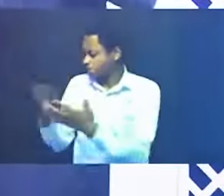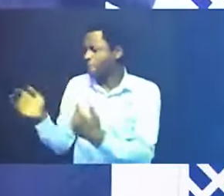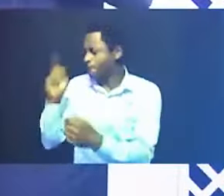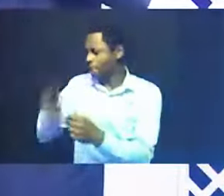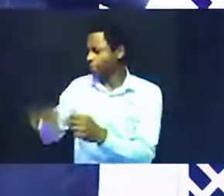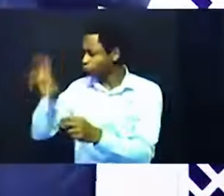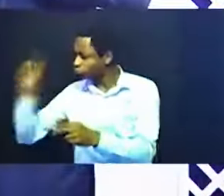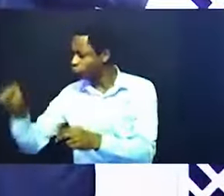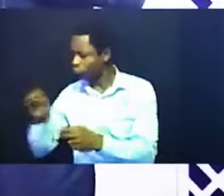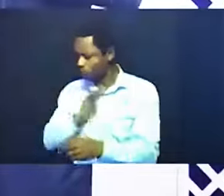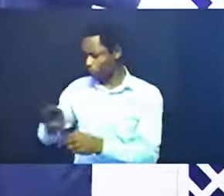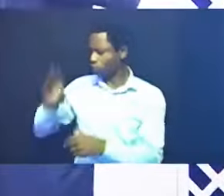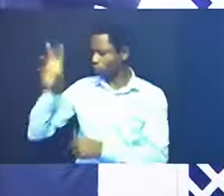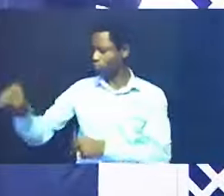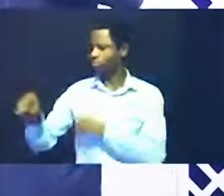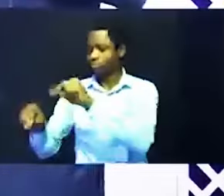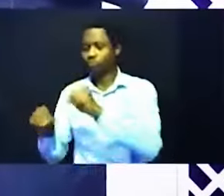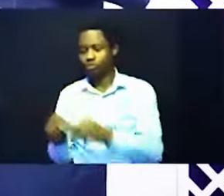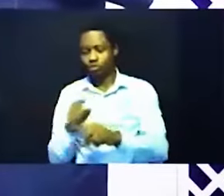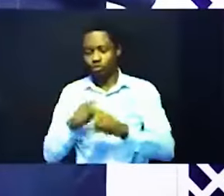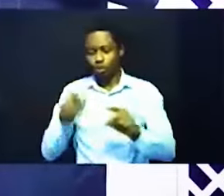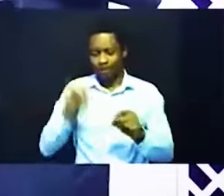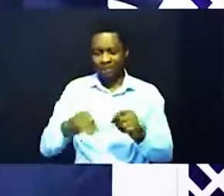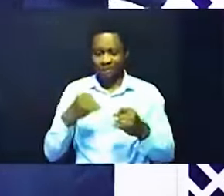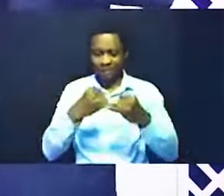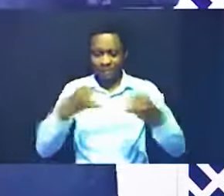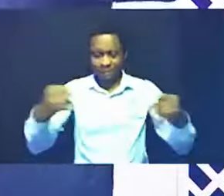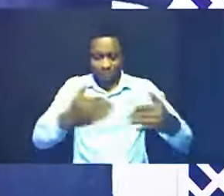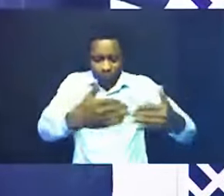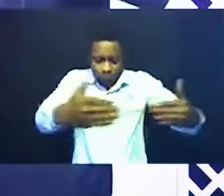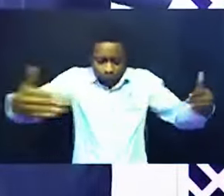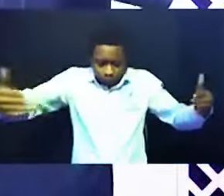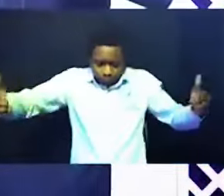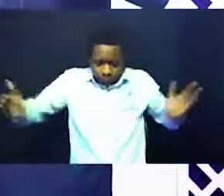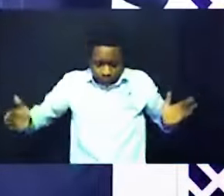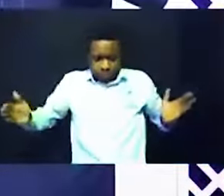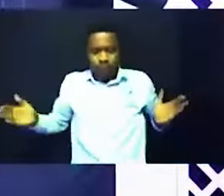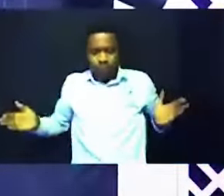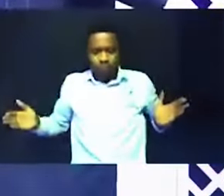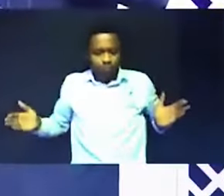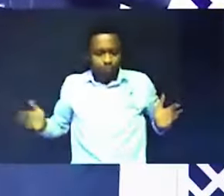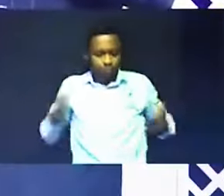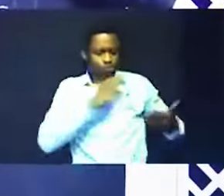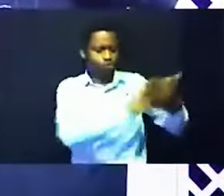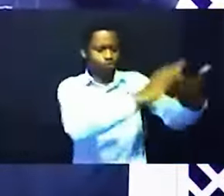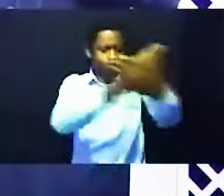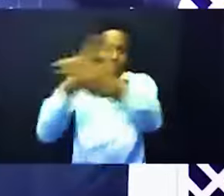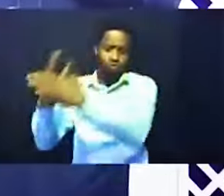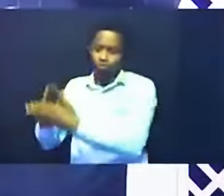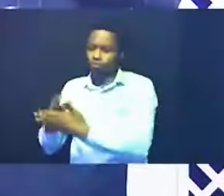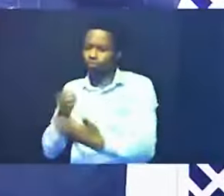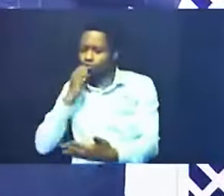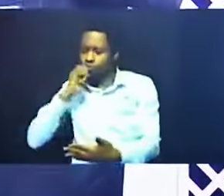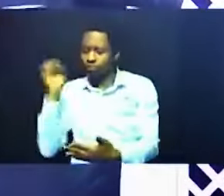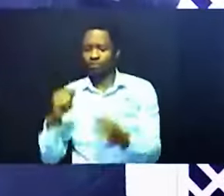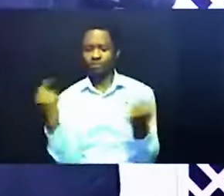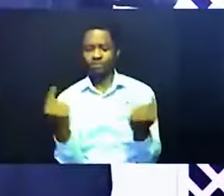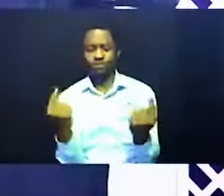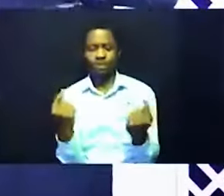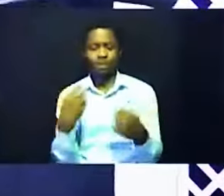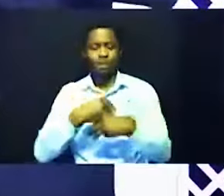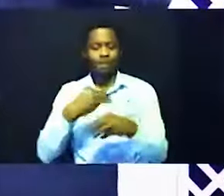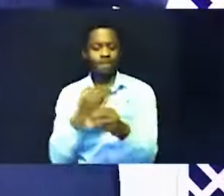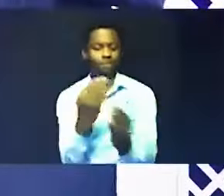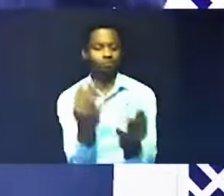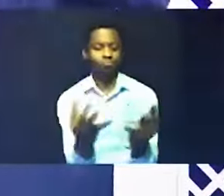from so draw the lines of resistance set the boundaries very very